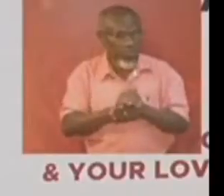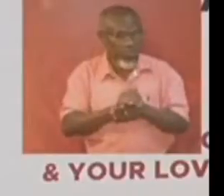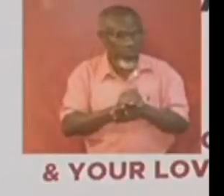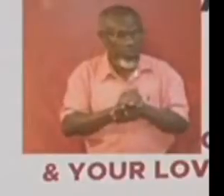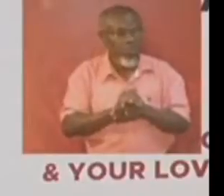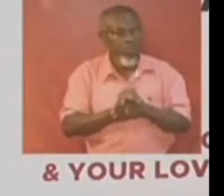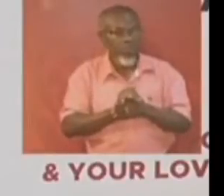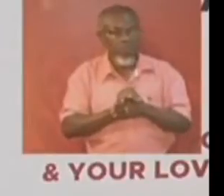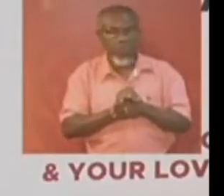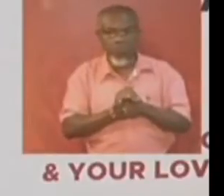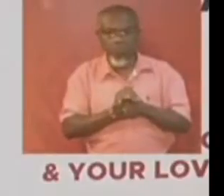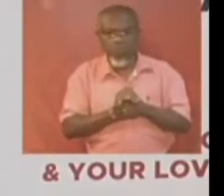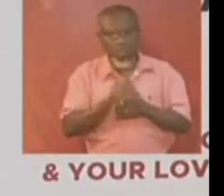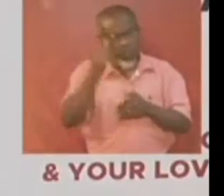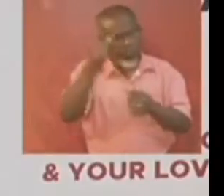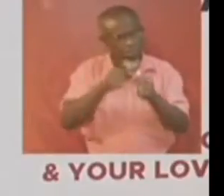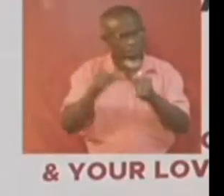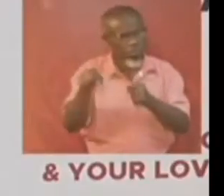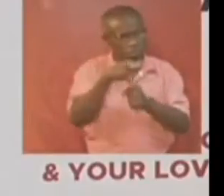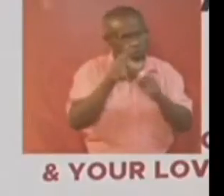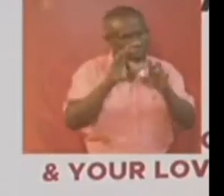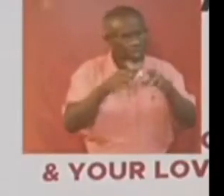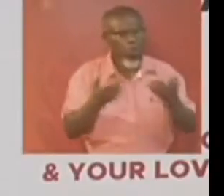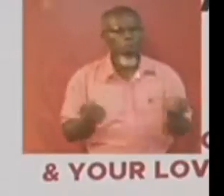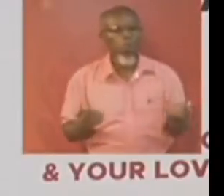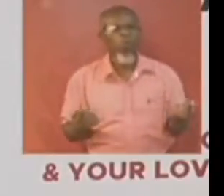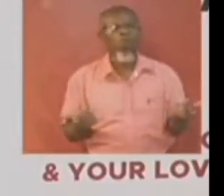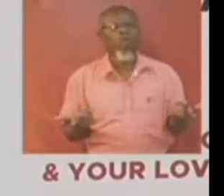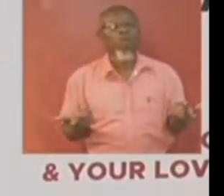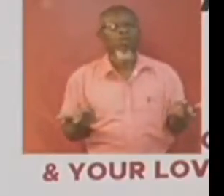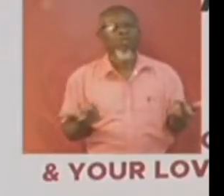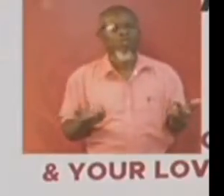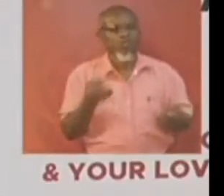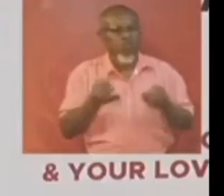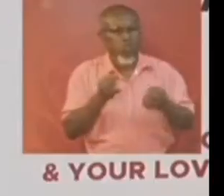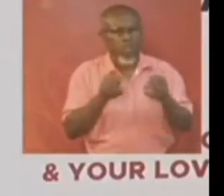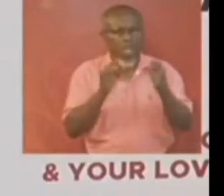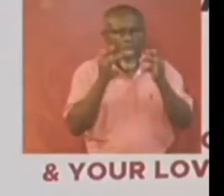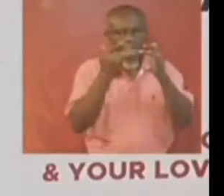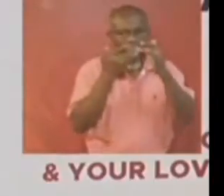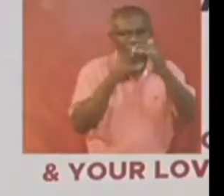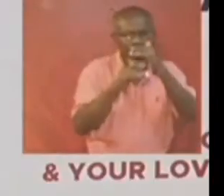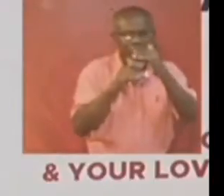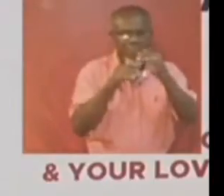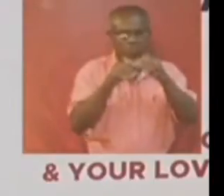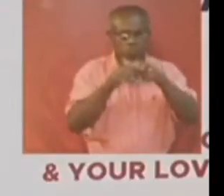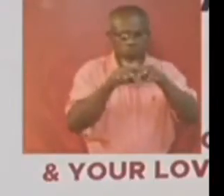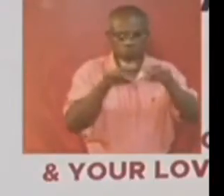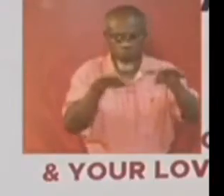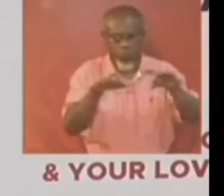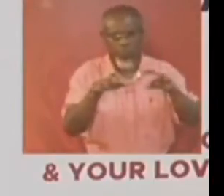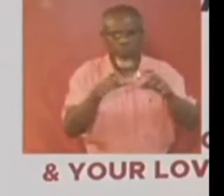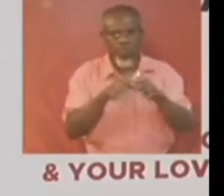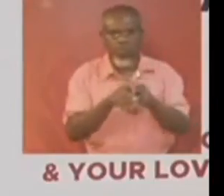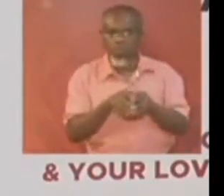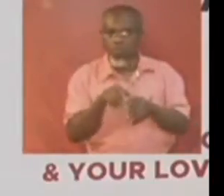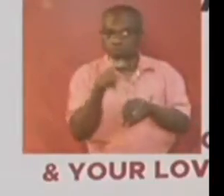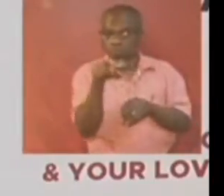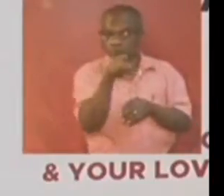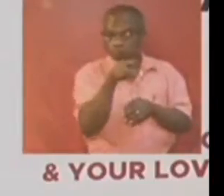that we can all take to mitigate or reduce the spread of COVID-19. We would like to remind members